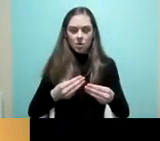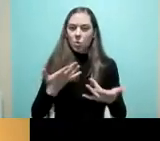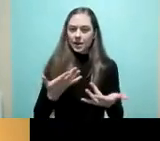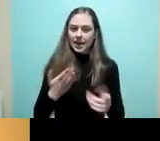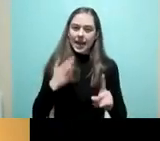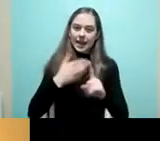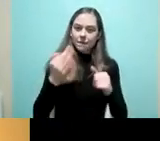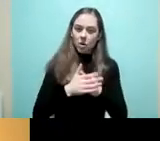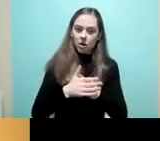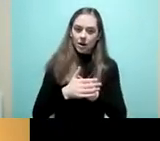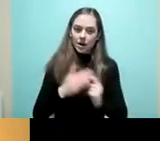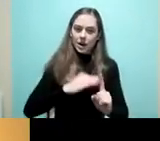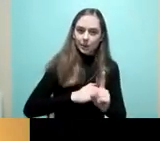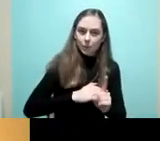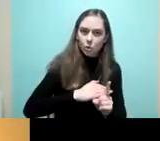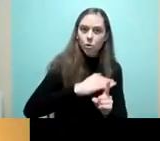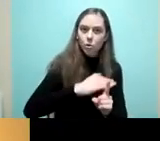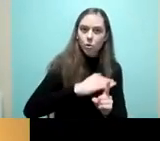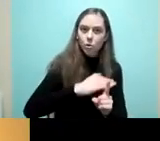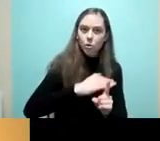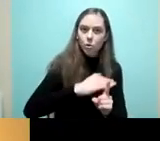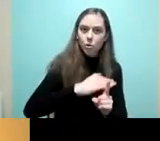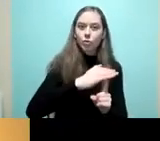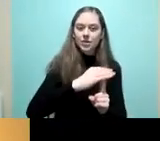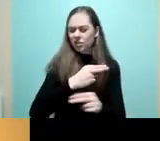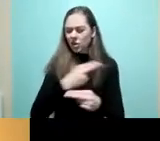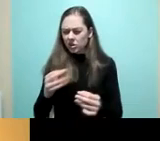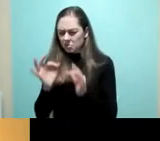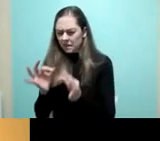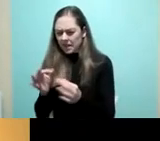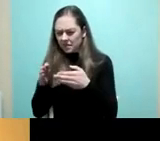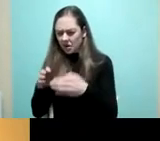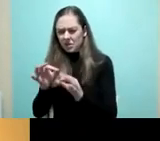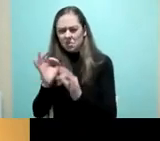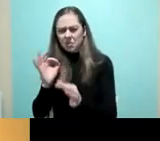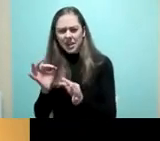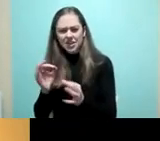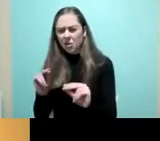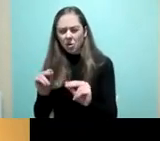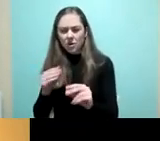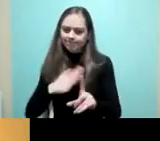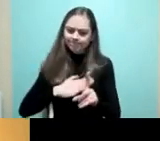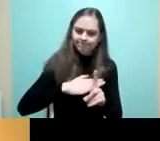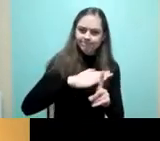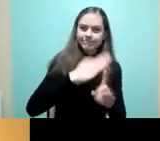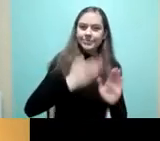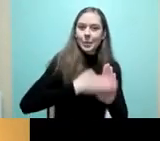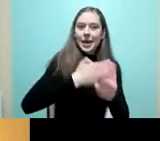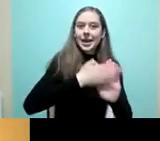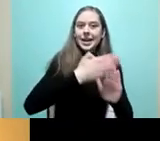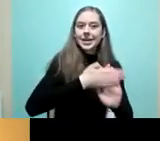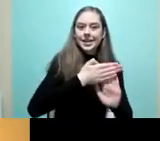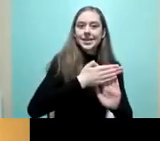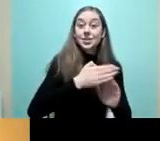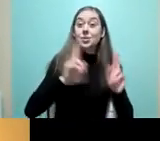perfection. Okay, we build ourselves up instead of tearing ourselves down. You can start your day in the afternoon